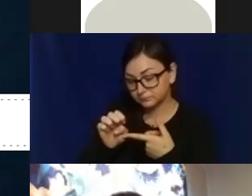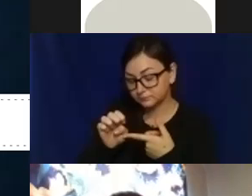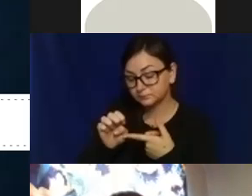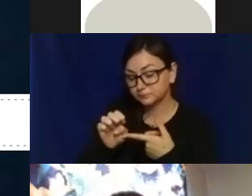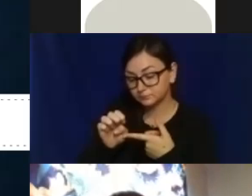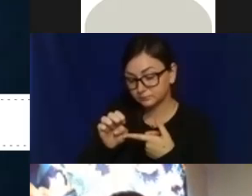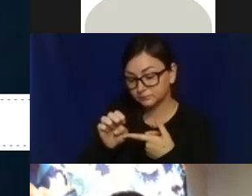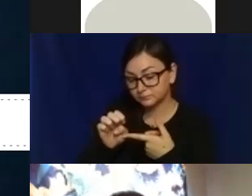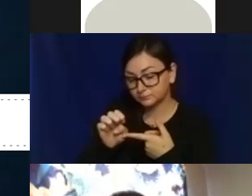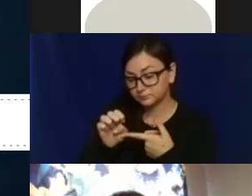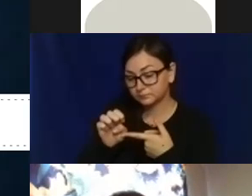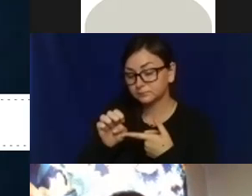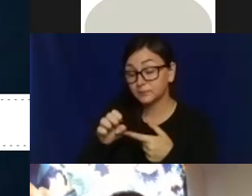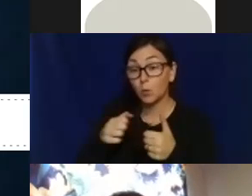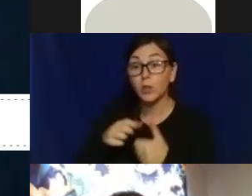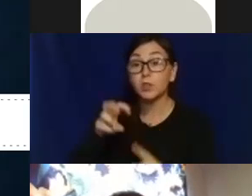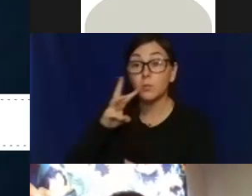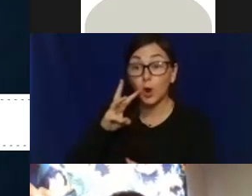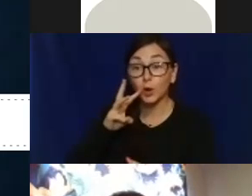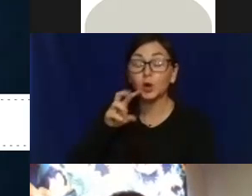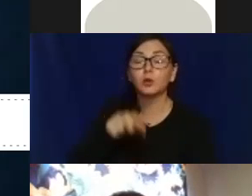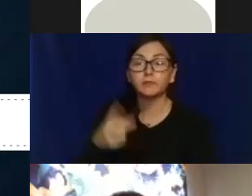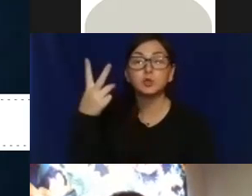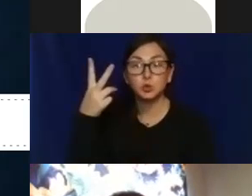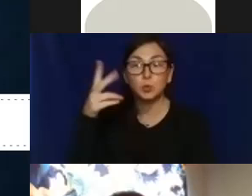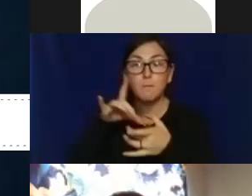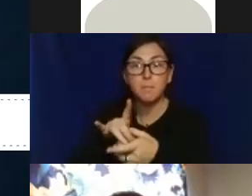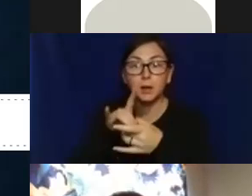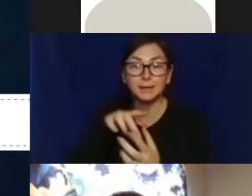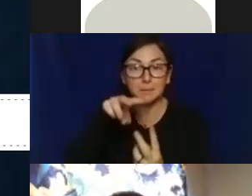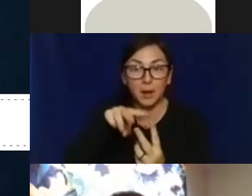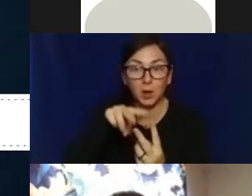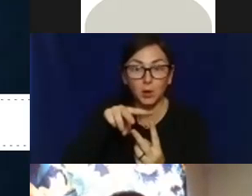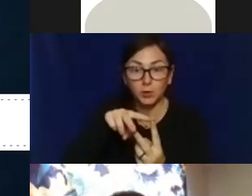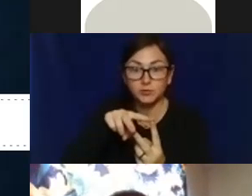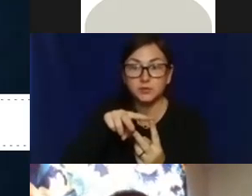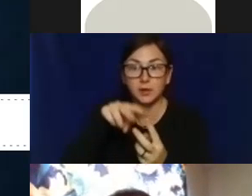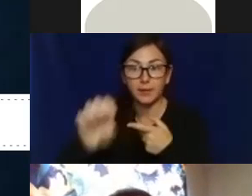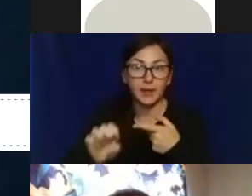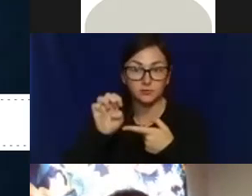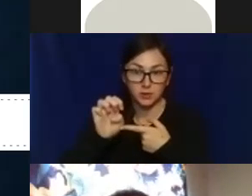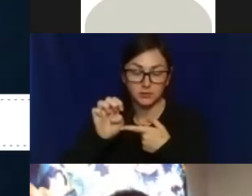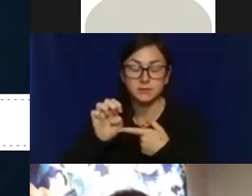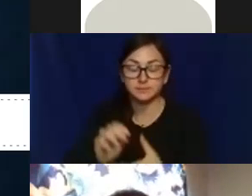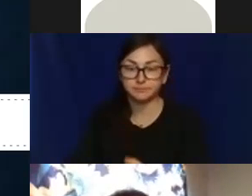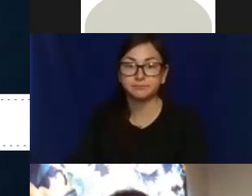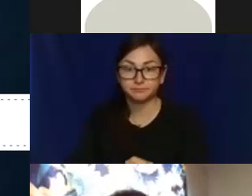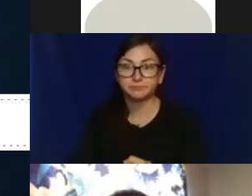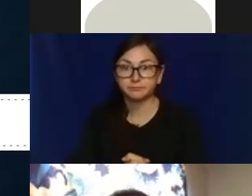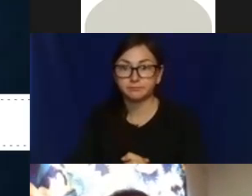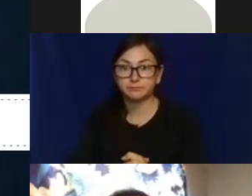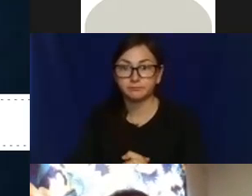bonded pair of electrons, okay? Because those 2 are bonded to the